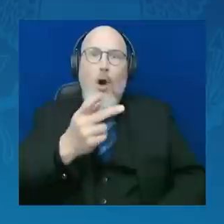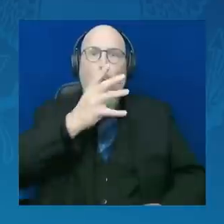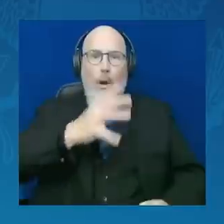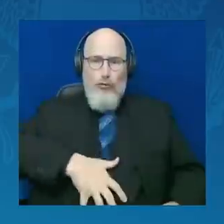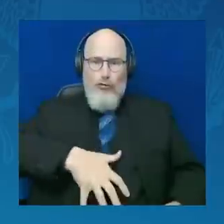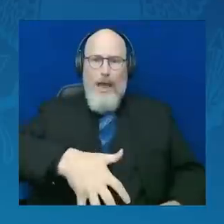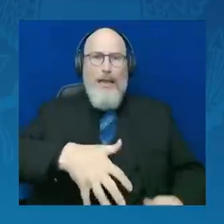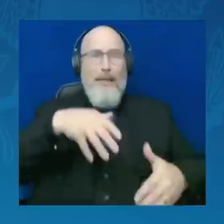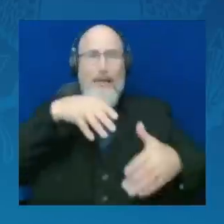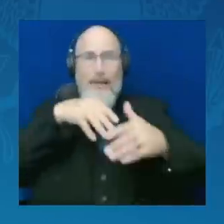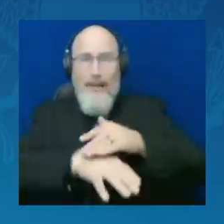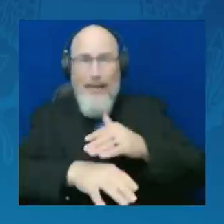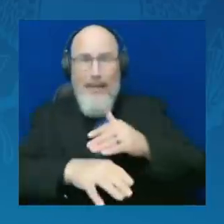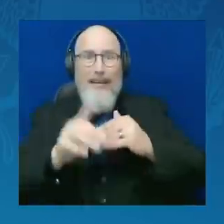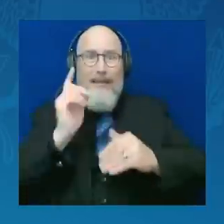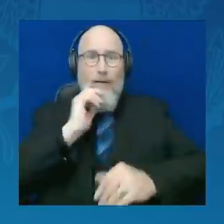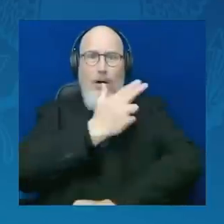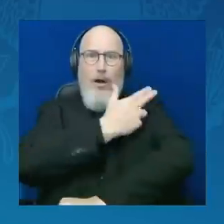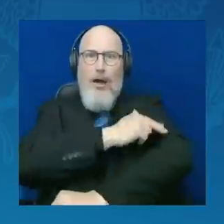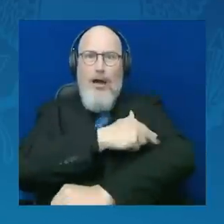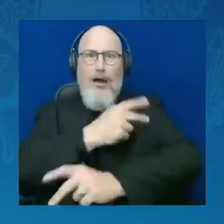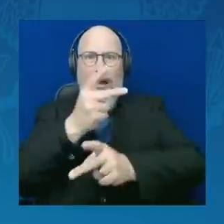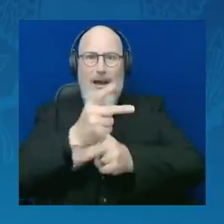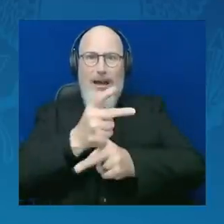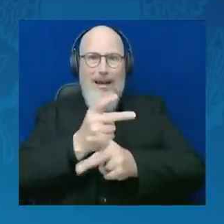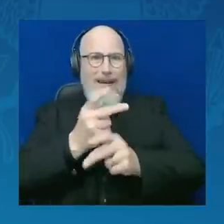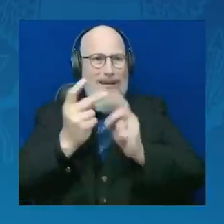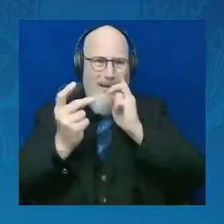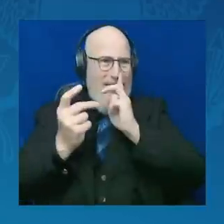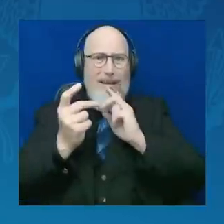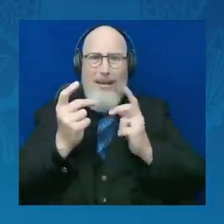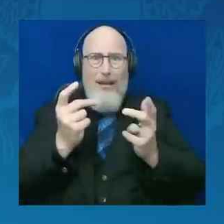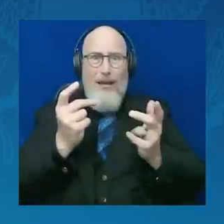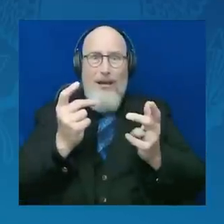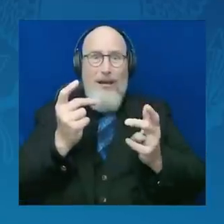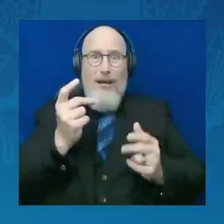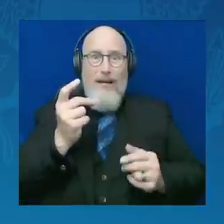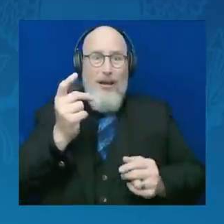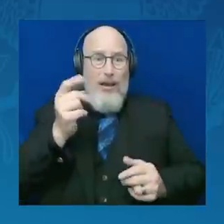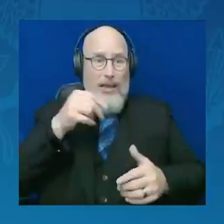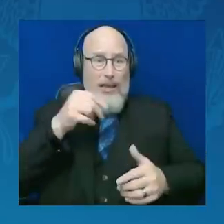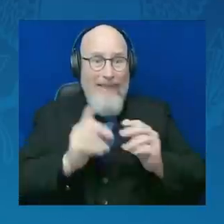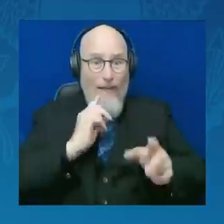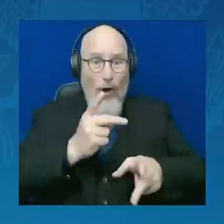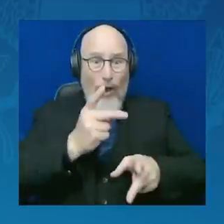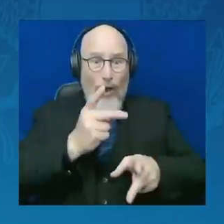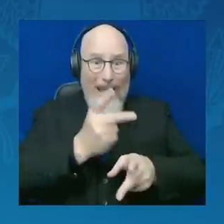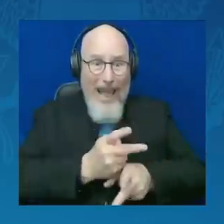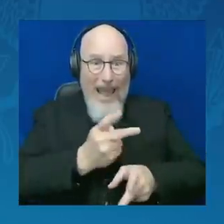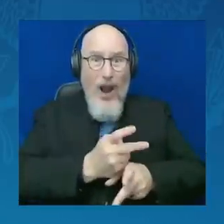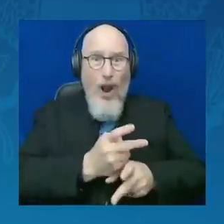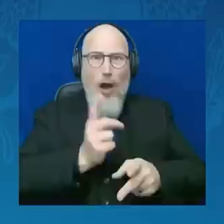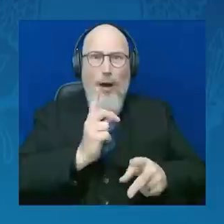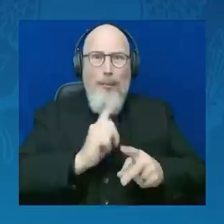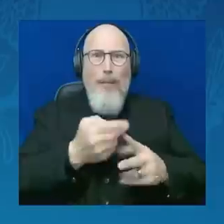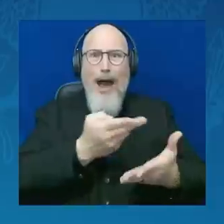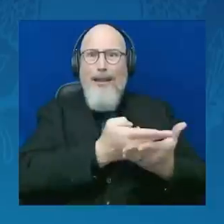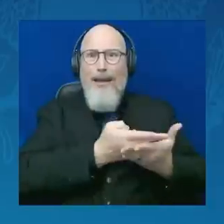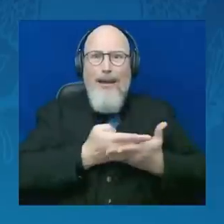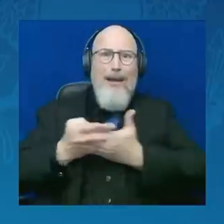for one reason, being taken out because they required care because of an act of violence,